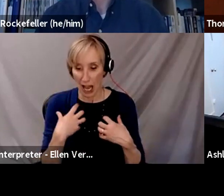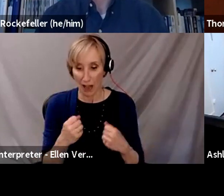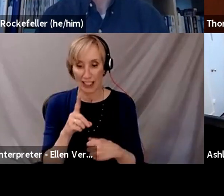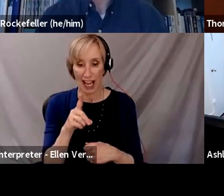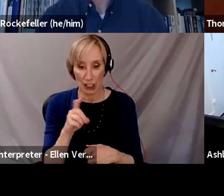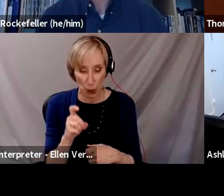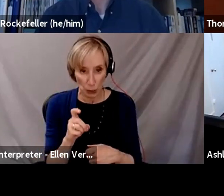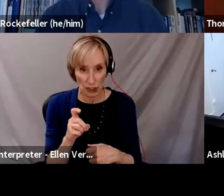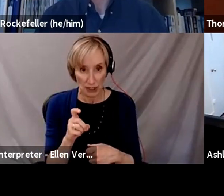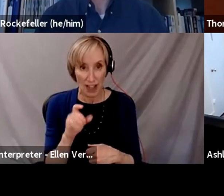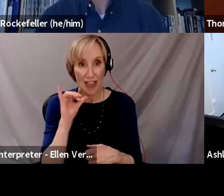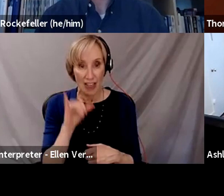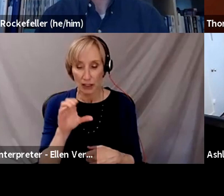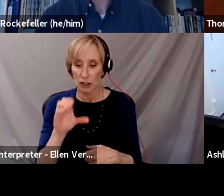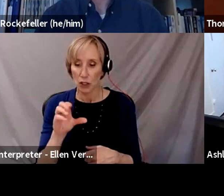do.